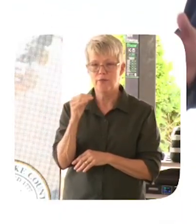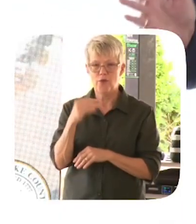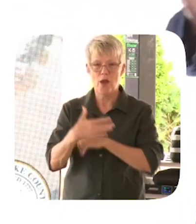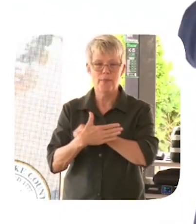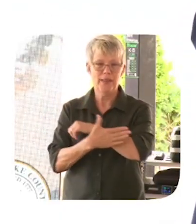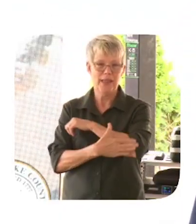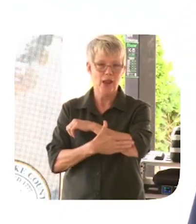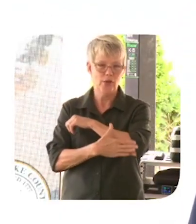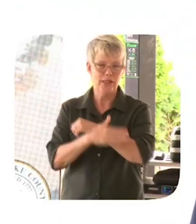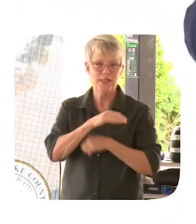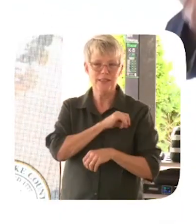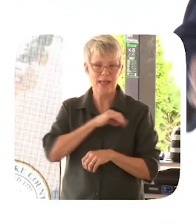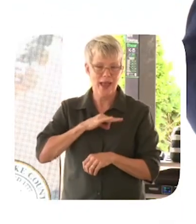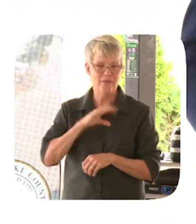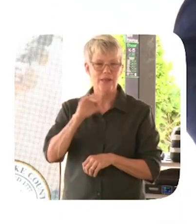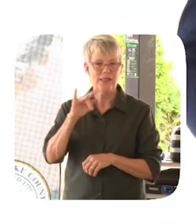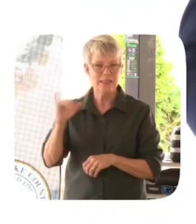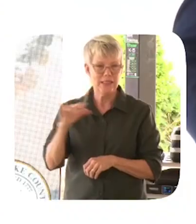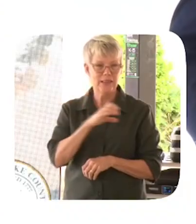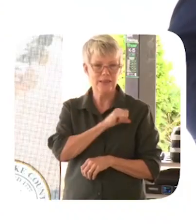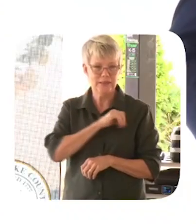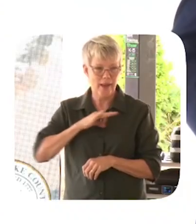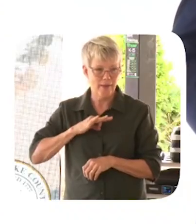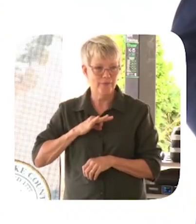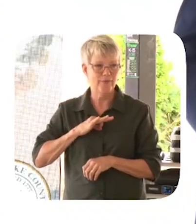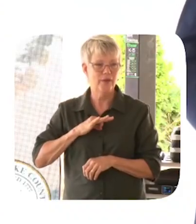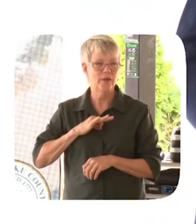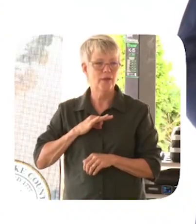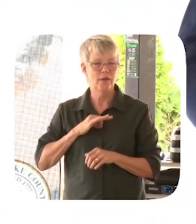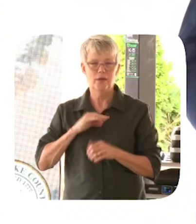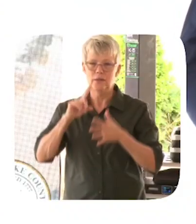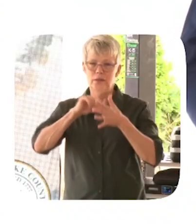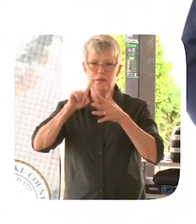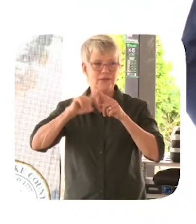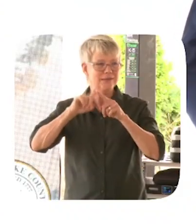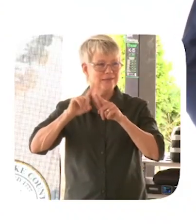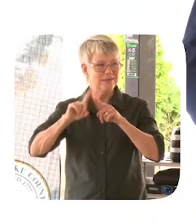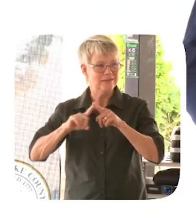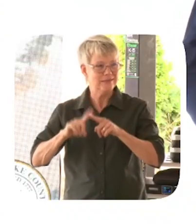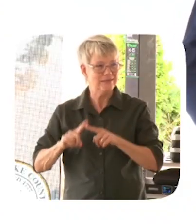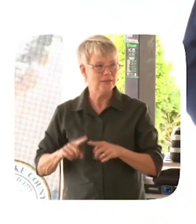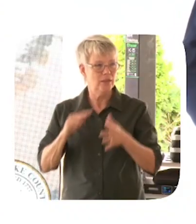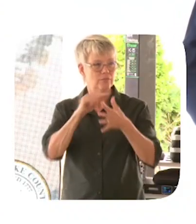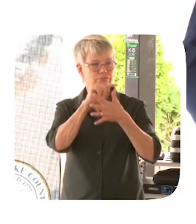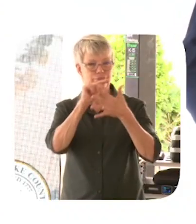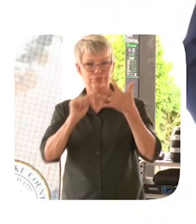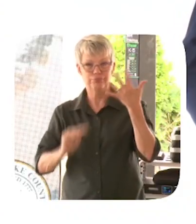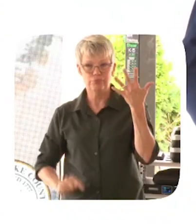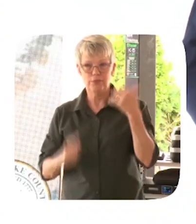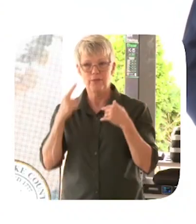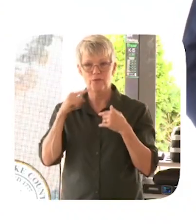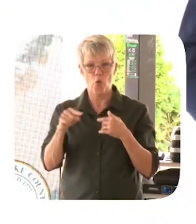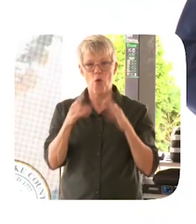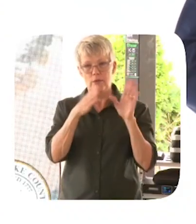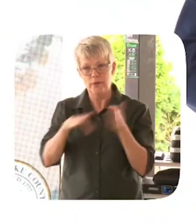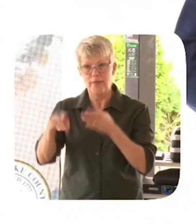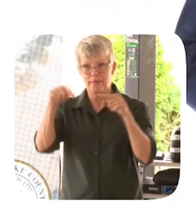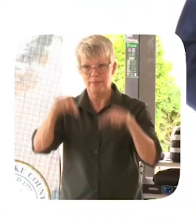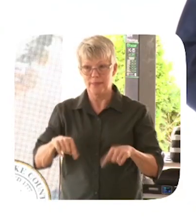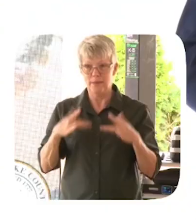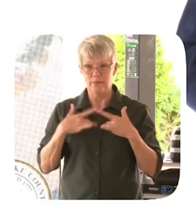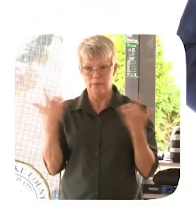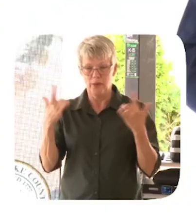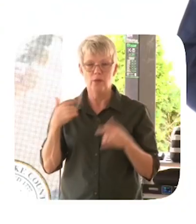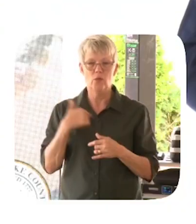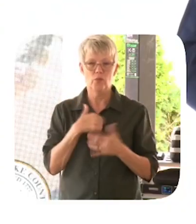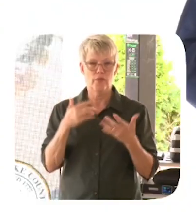and county staff, city staff, all kind of folks it takes to bring an event like this together. And again, we